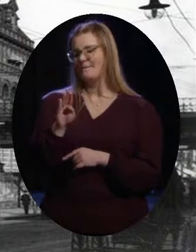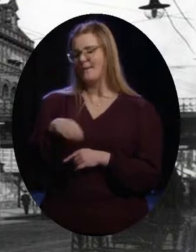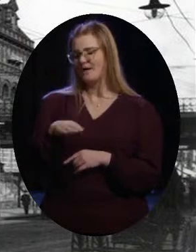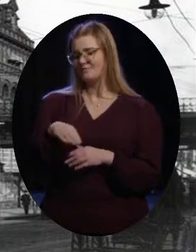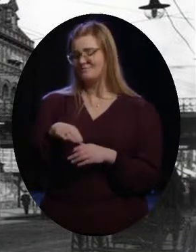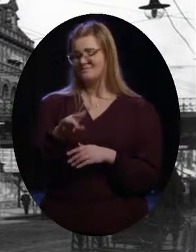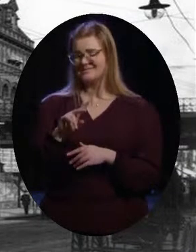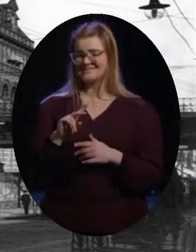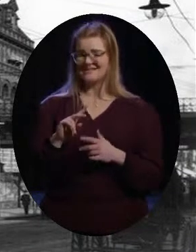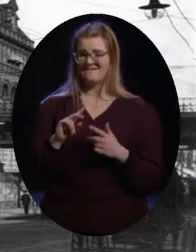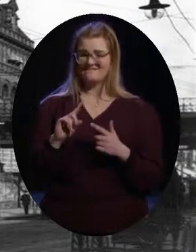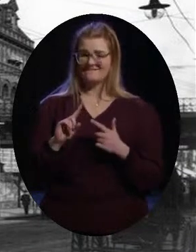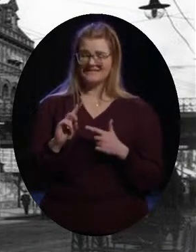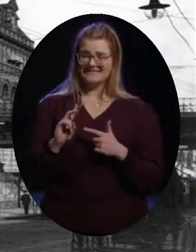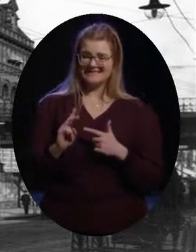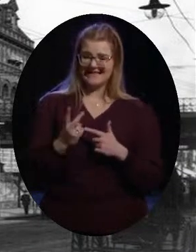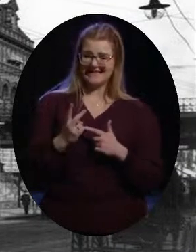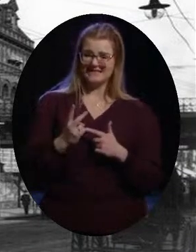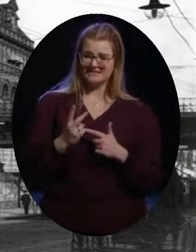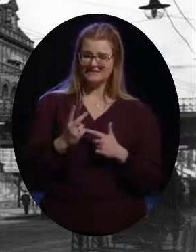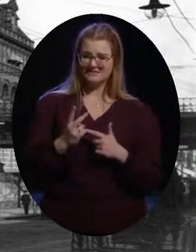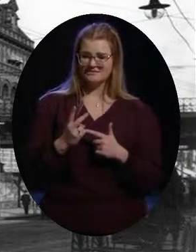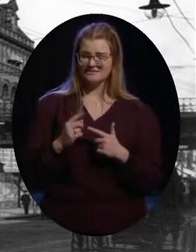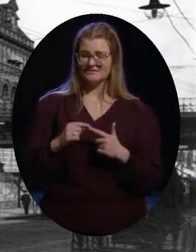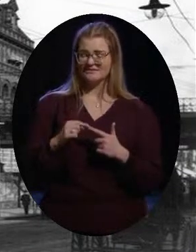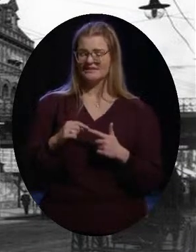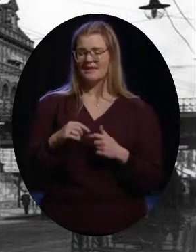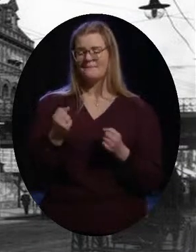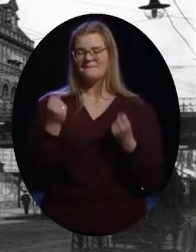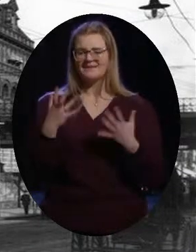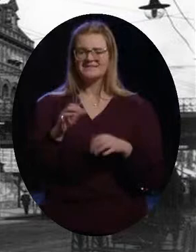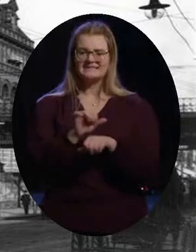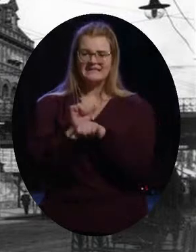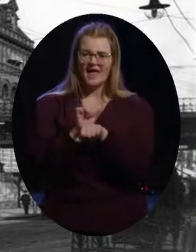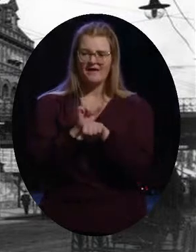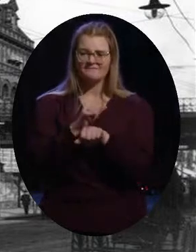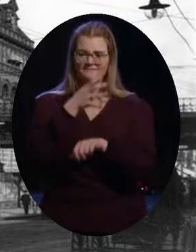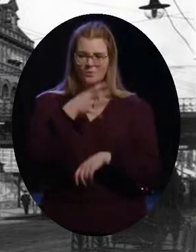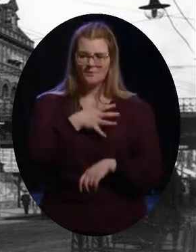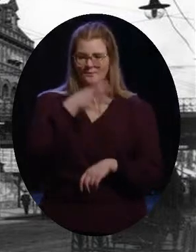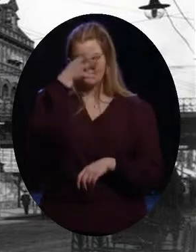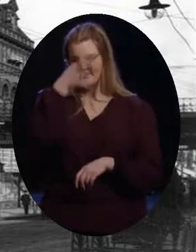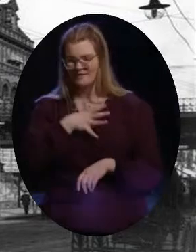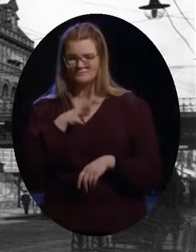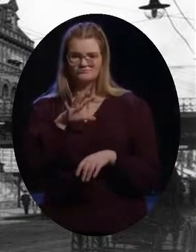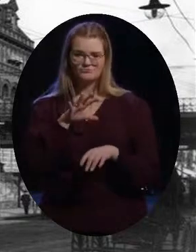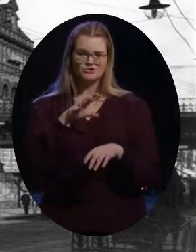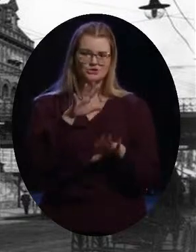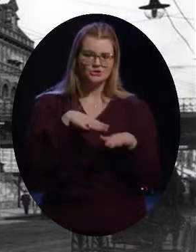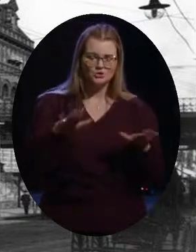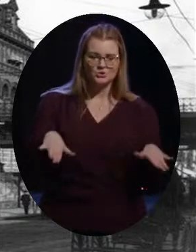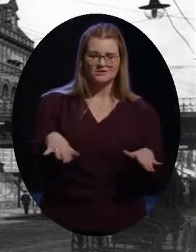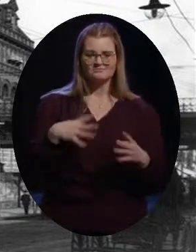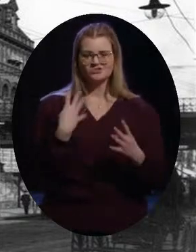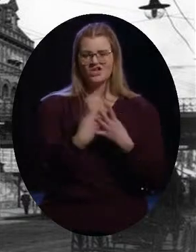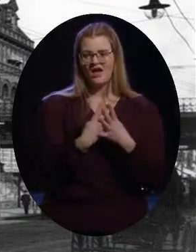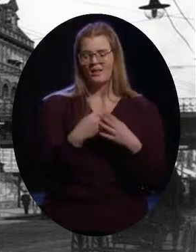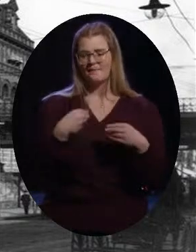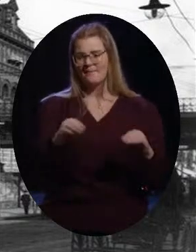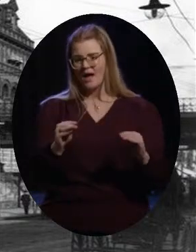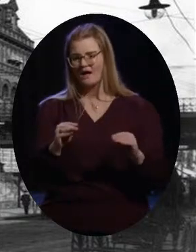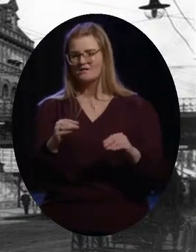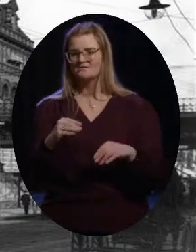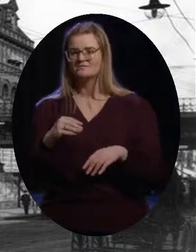Orleans. Countless enslaved men and women and children were jailed, bought,